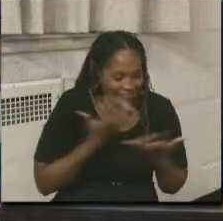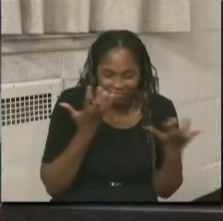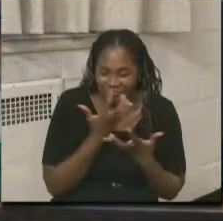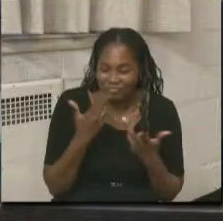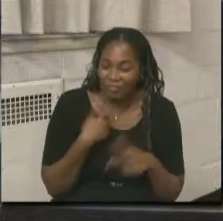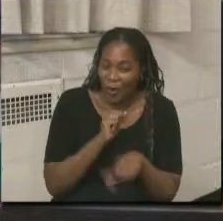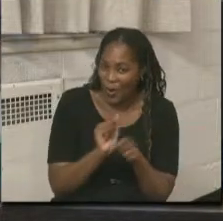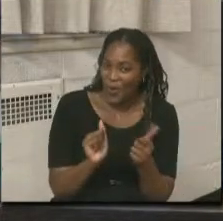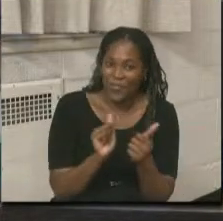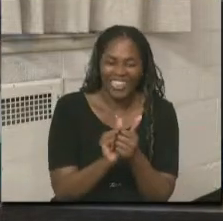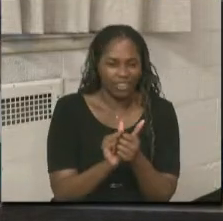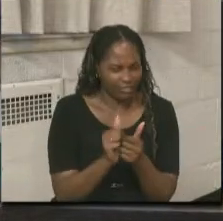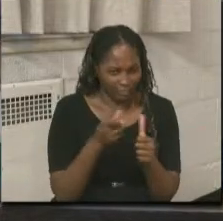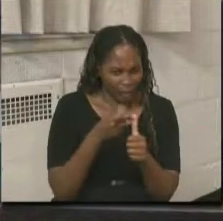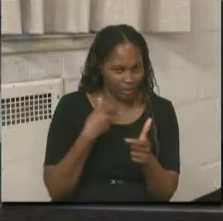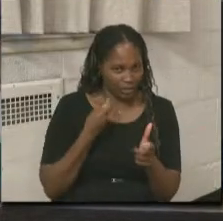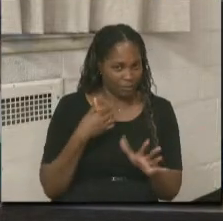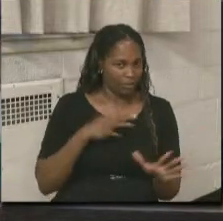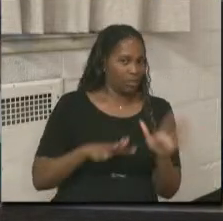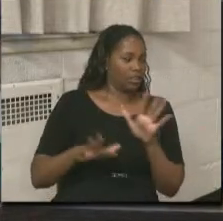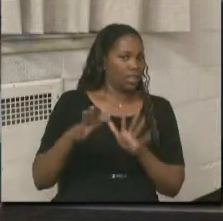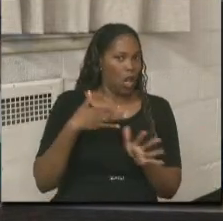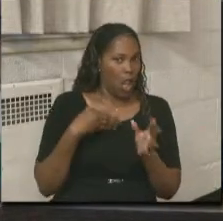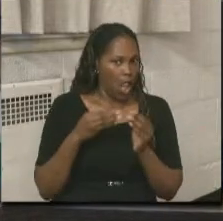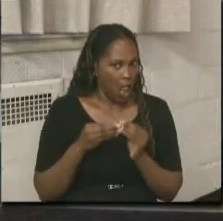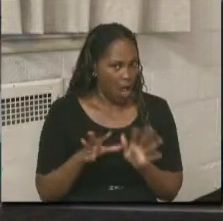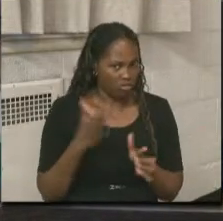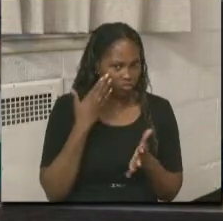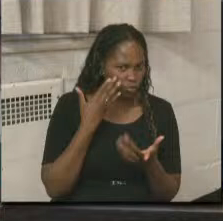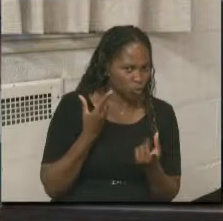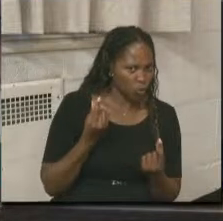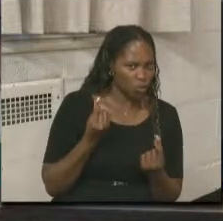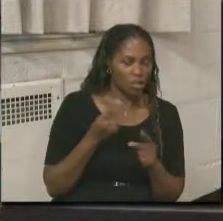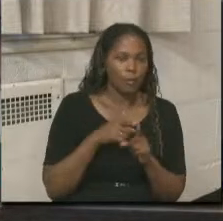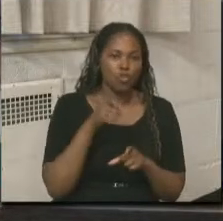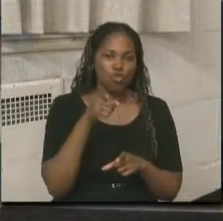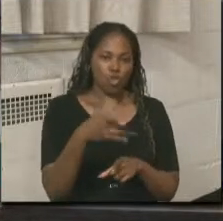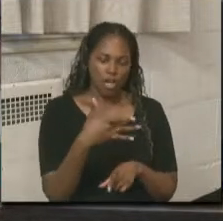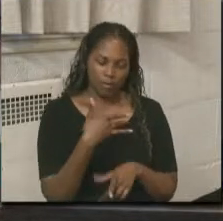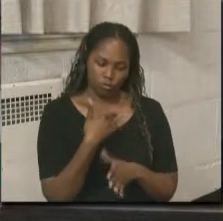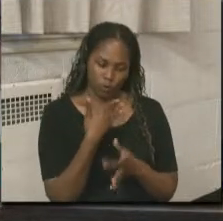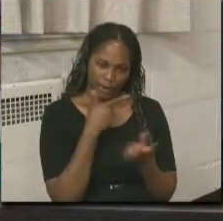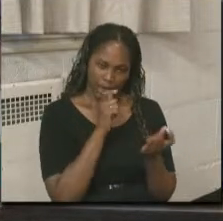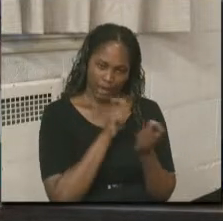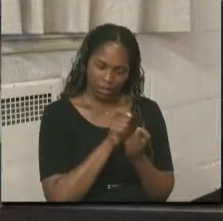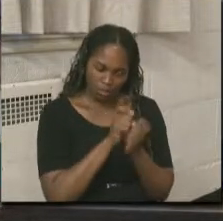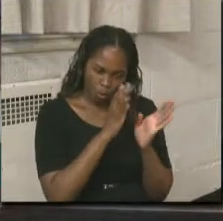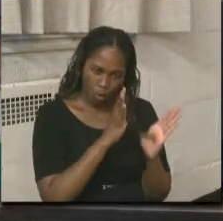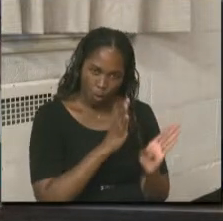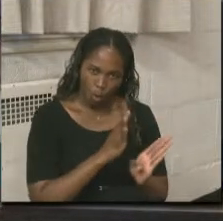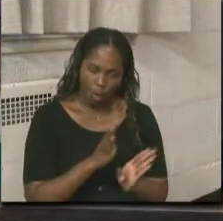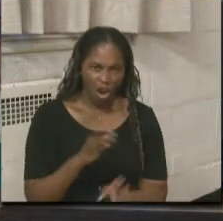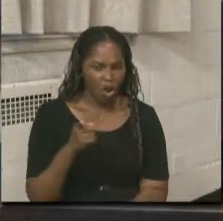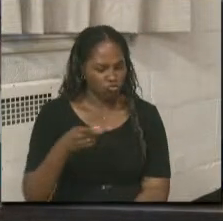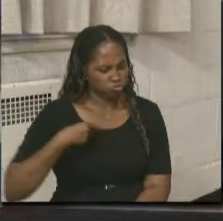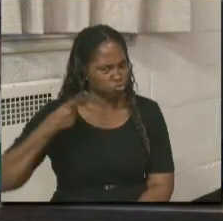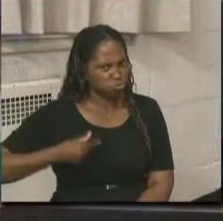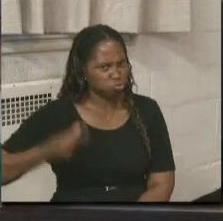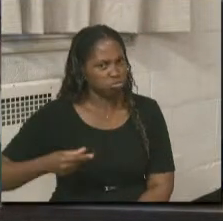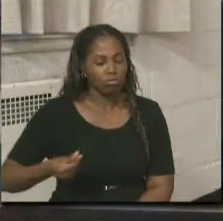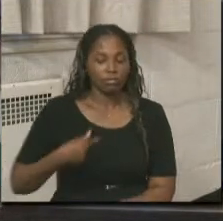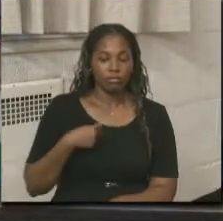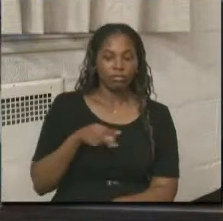first, I was a bit lost. I did not know what I was doing, and you're a very detailed, organized person. You're on it. That's what I like about you. But you